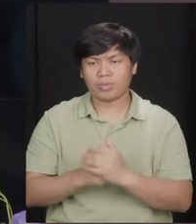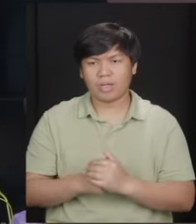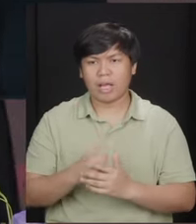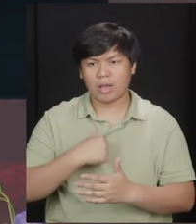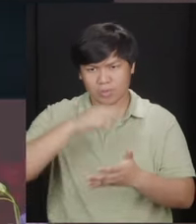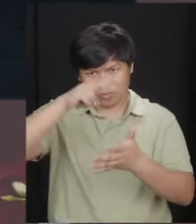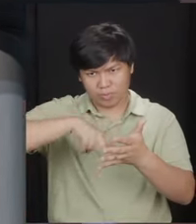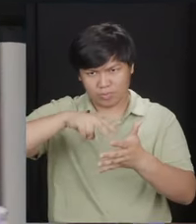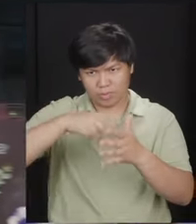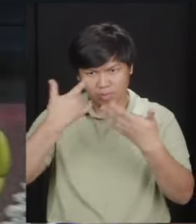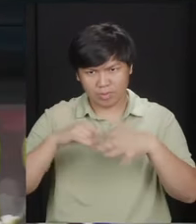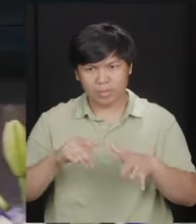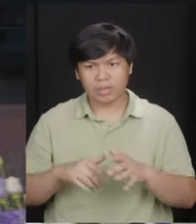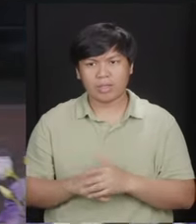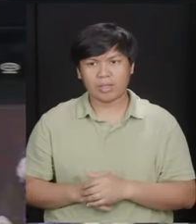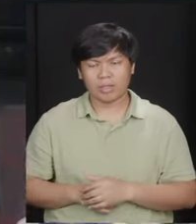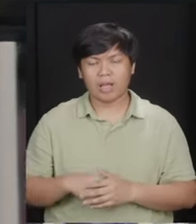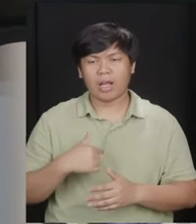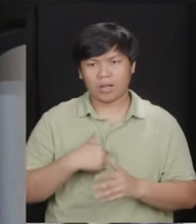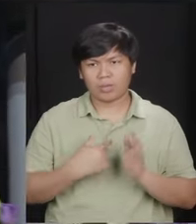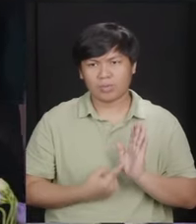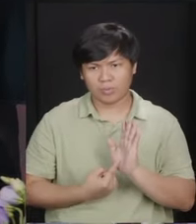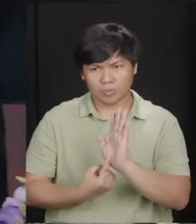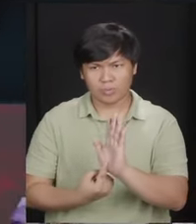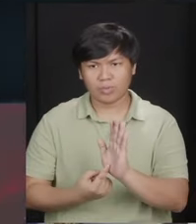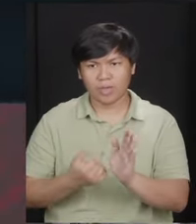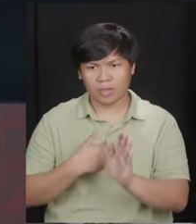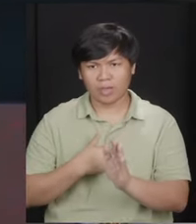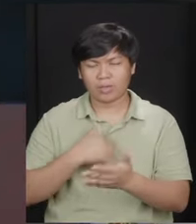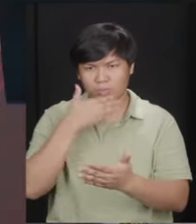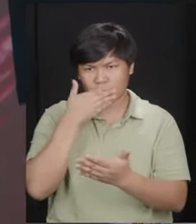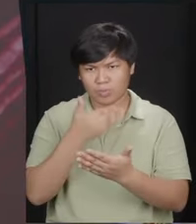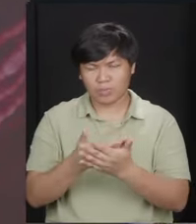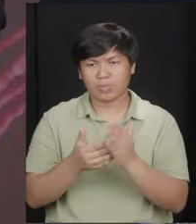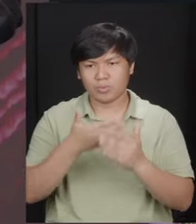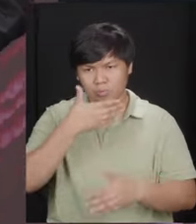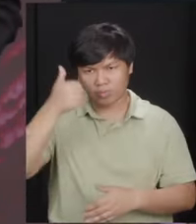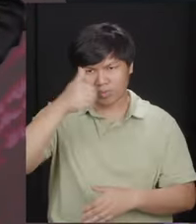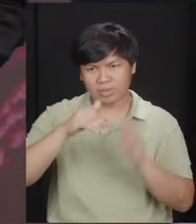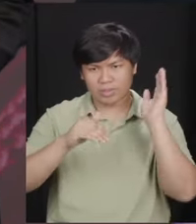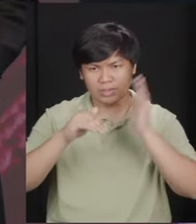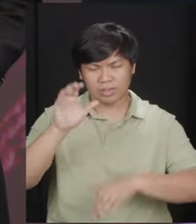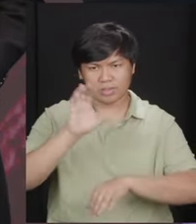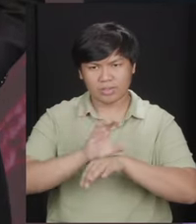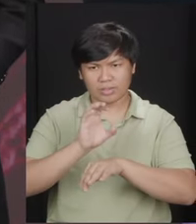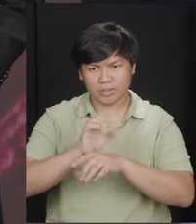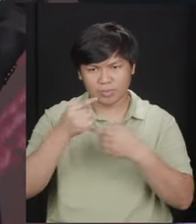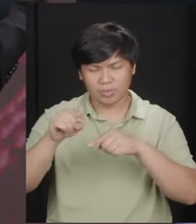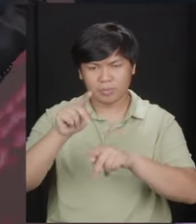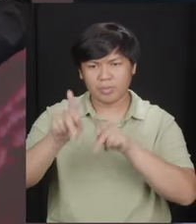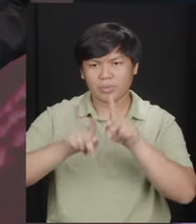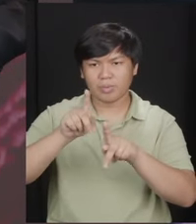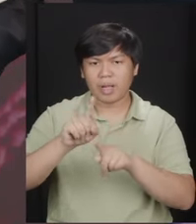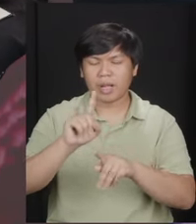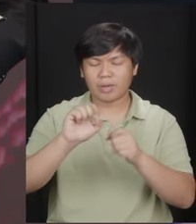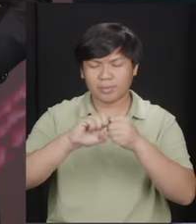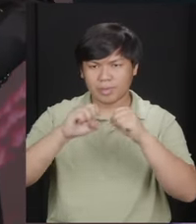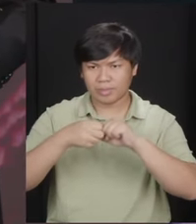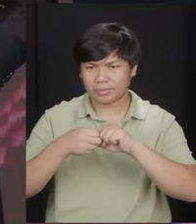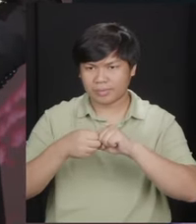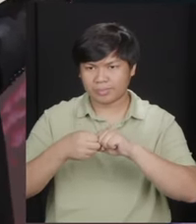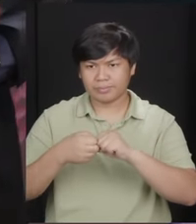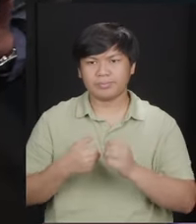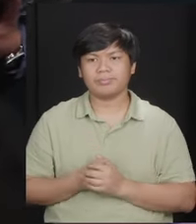read it, and I'll treat people the way Jesus wanted, and I'll do a good job, better than you church-going people." You know what the problem with that